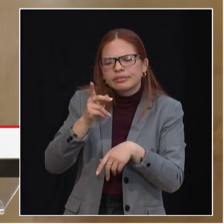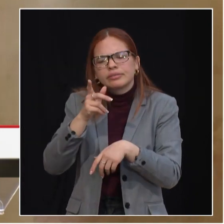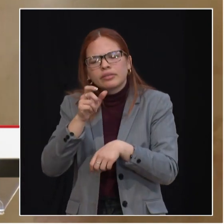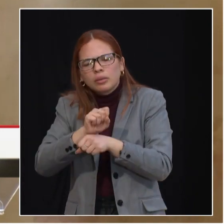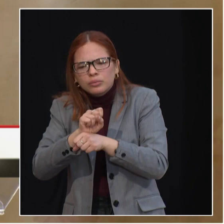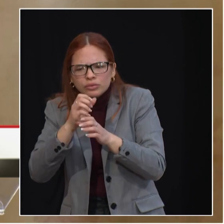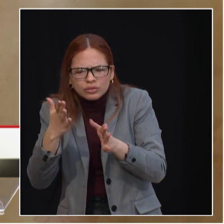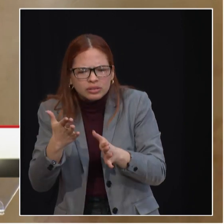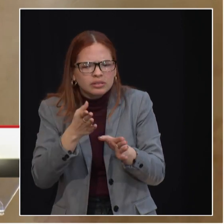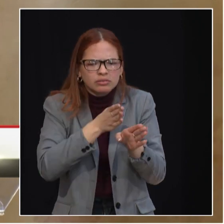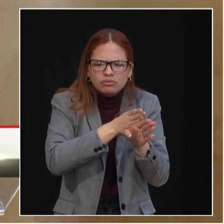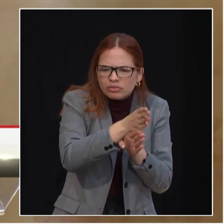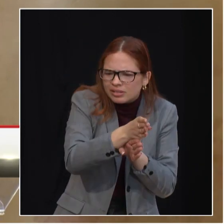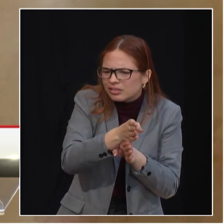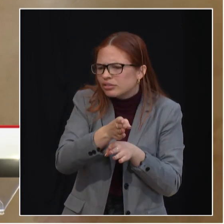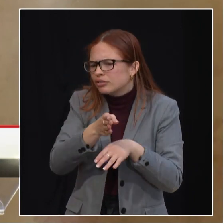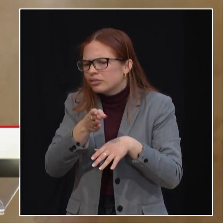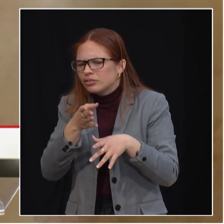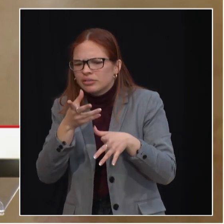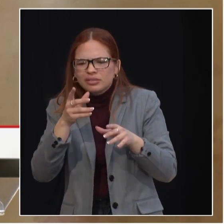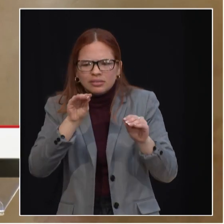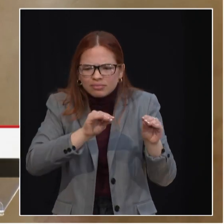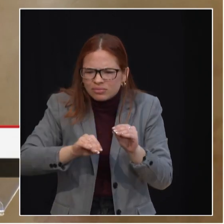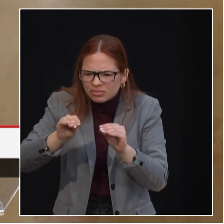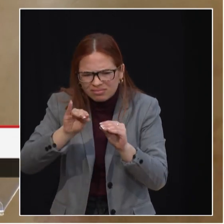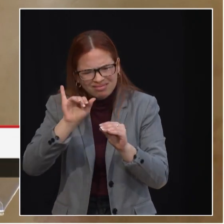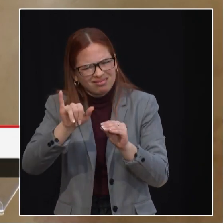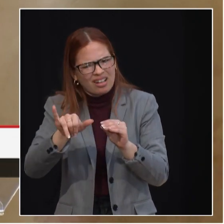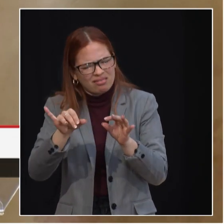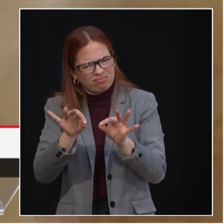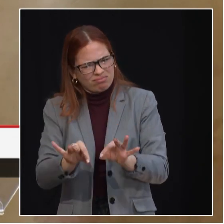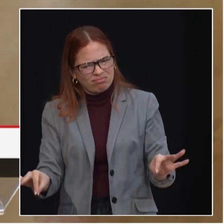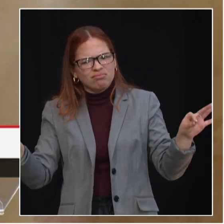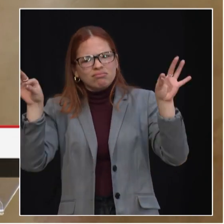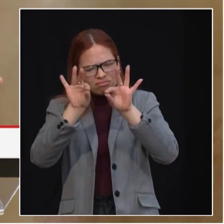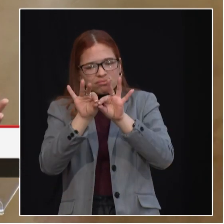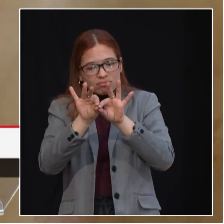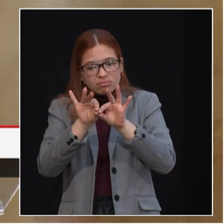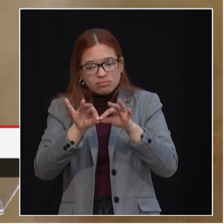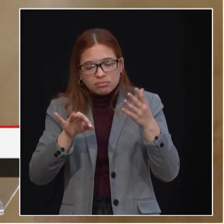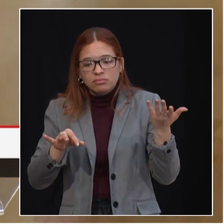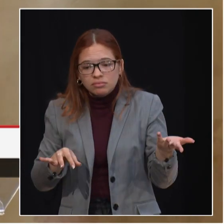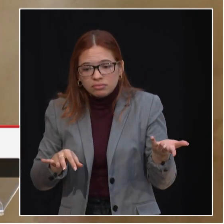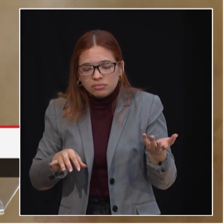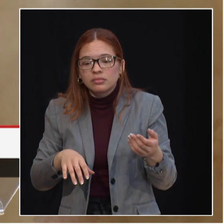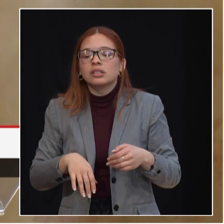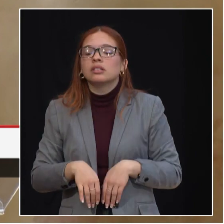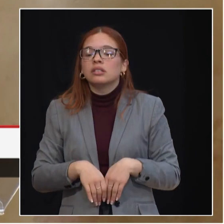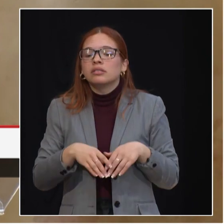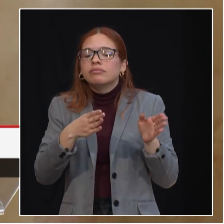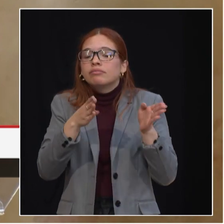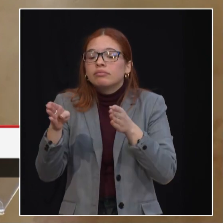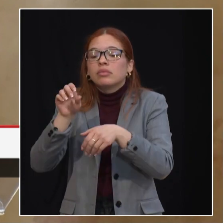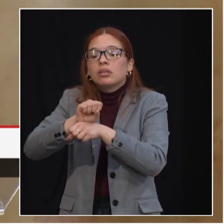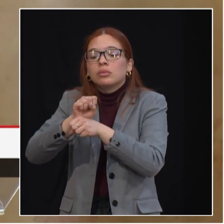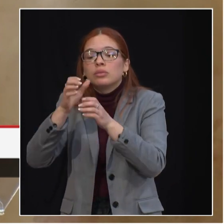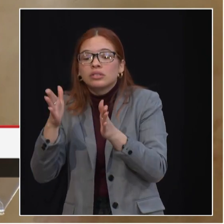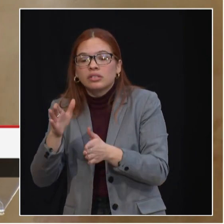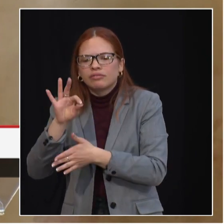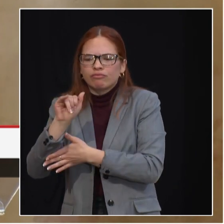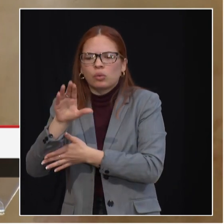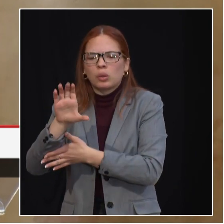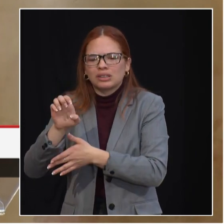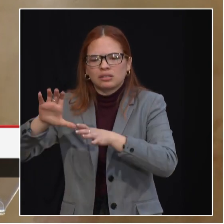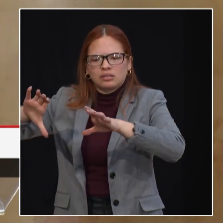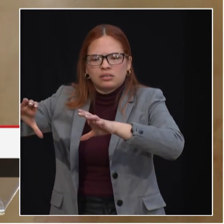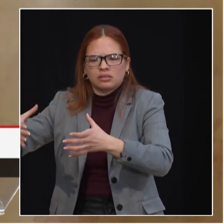a huge part of it. Next, we're going to shift into our workforce component of today's agenda. And we'll